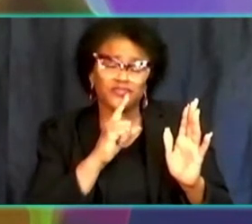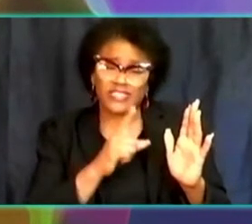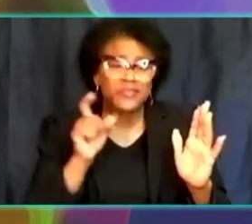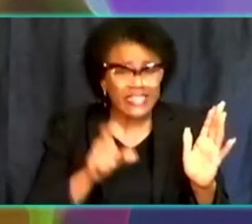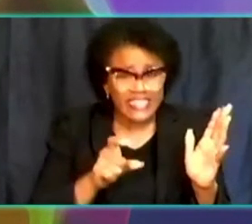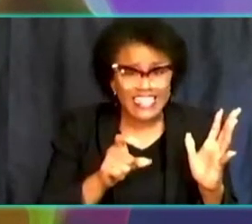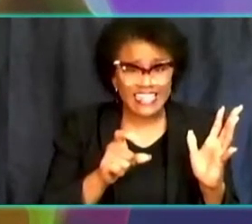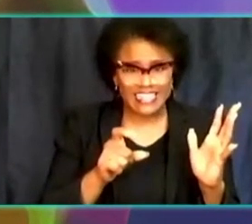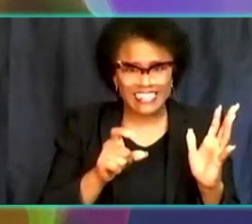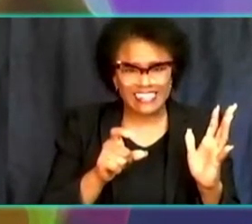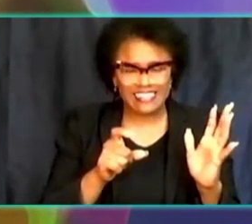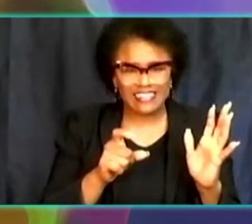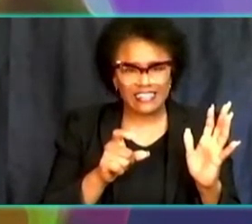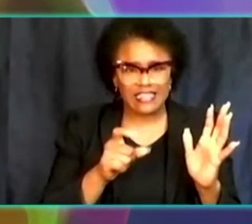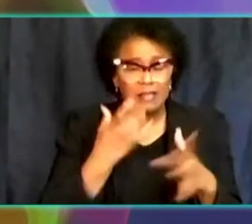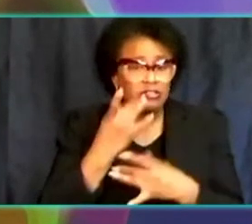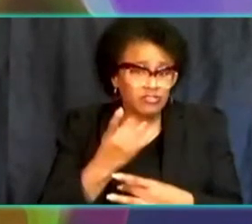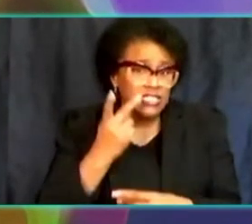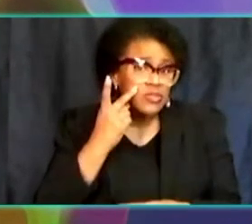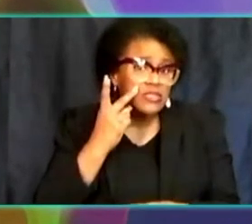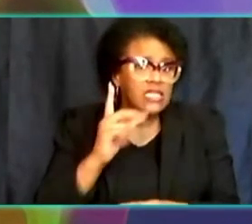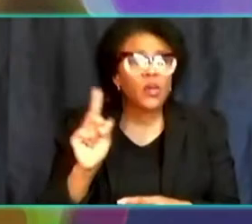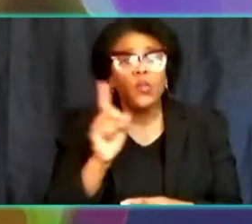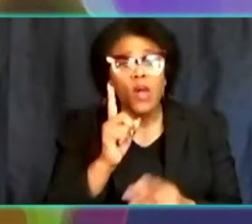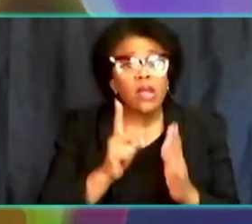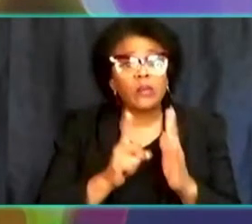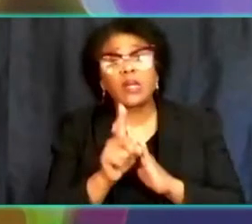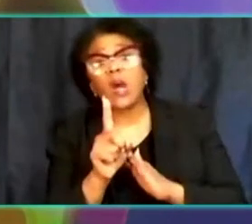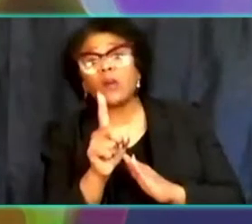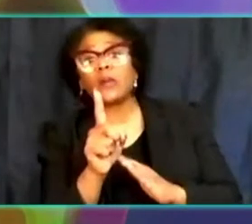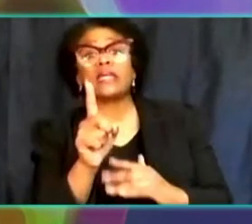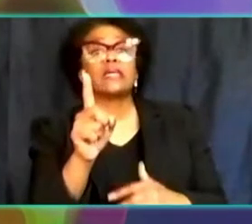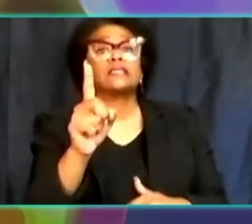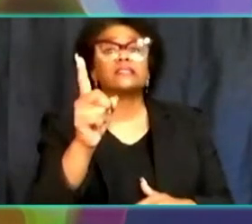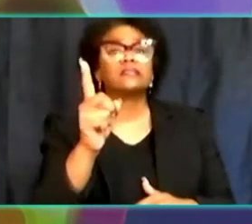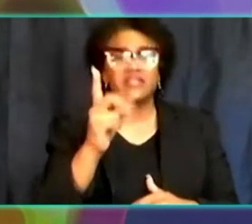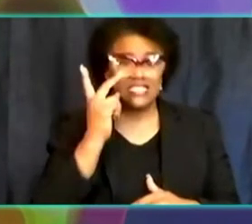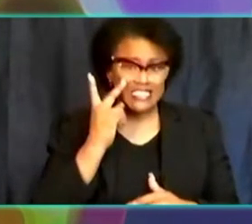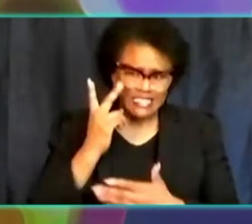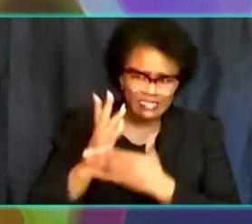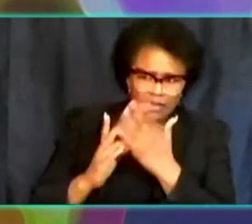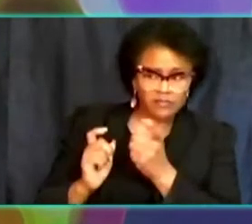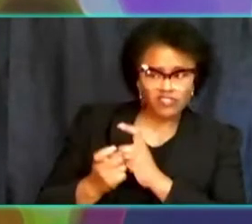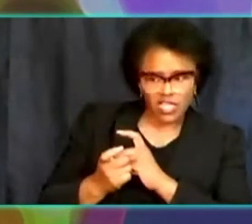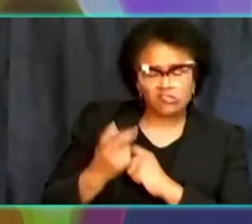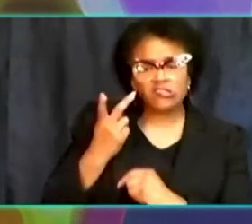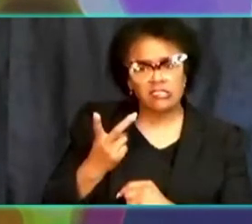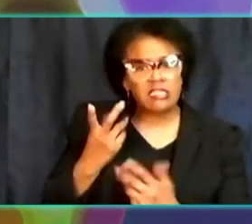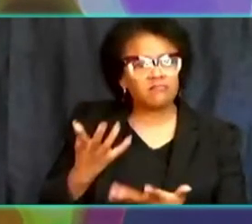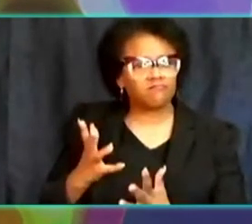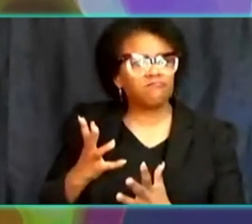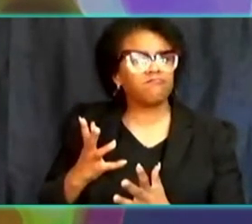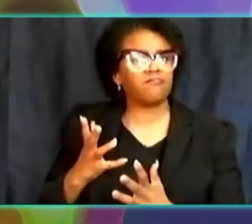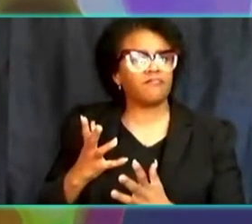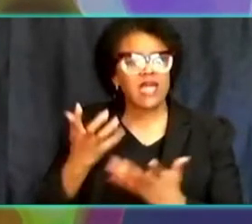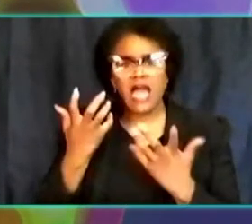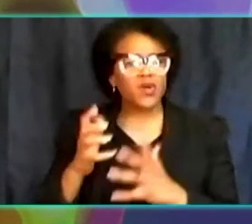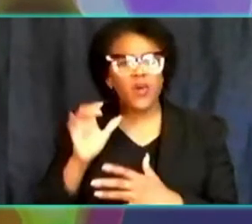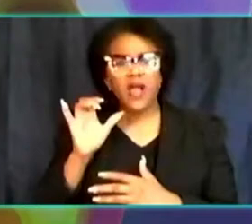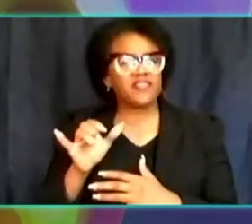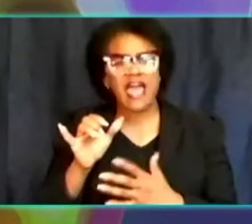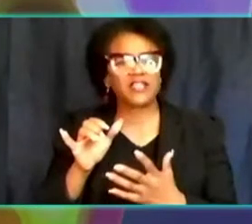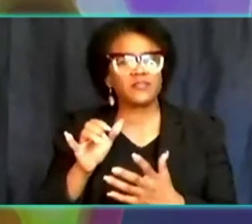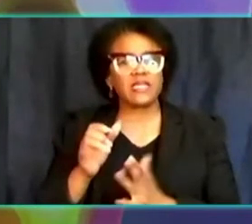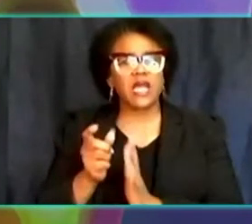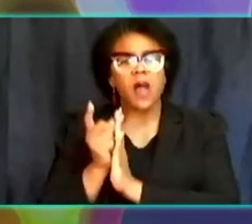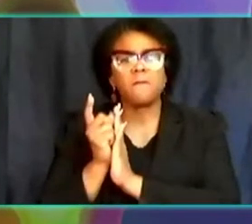this is, some of this is going. You're already starting to see some of that changing, you know what I mean? Like, I don't want it to be a of the moment